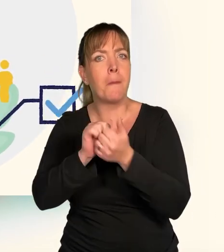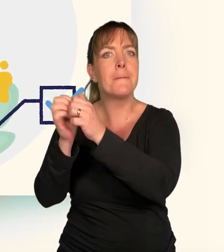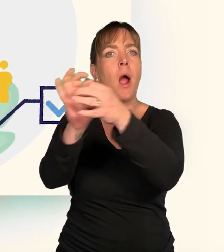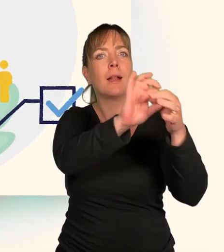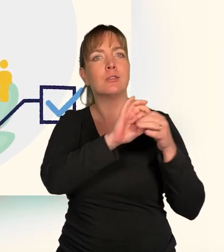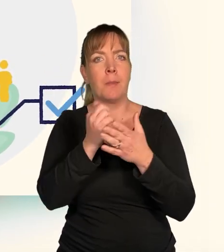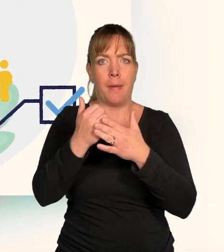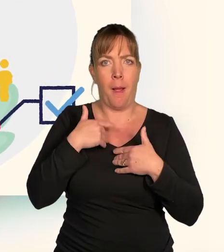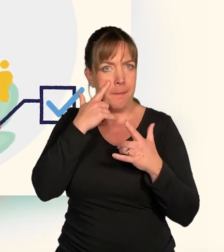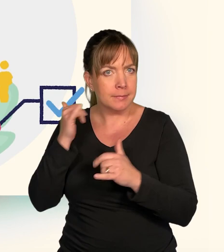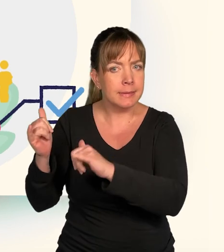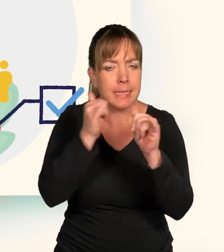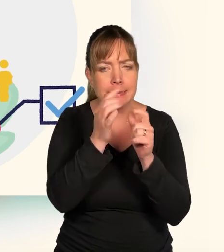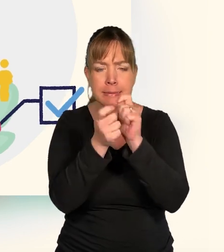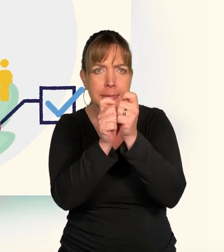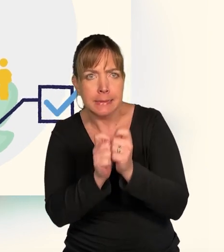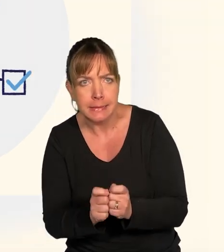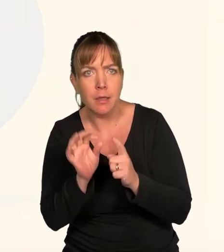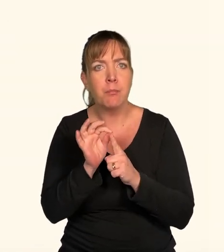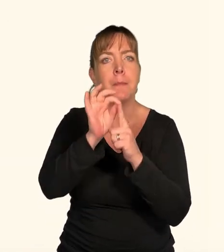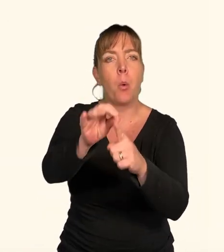and refine these proposals.